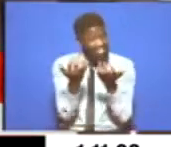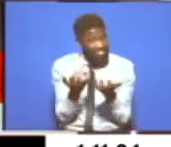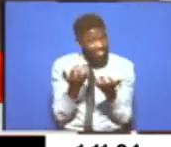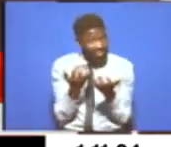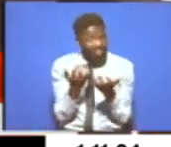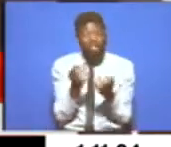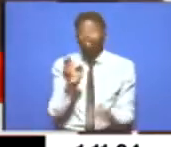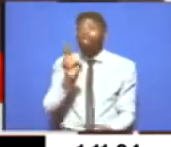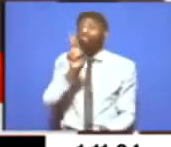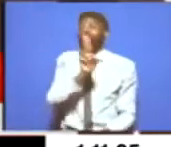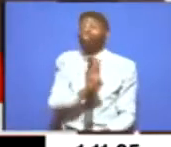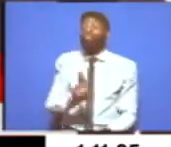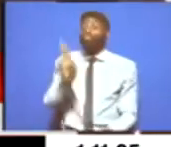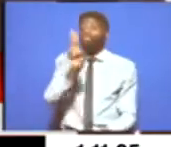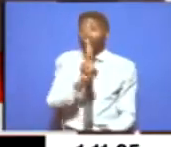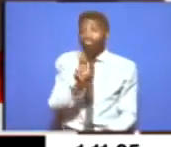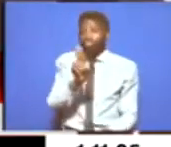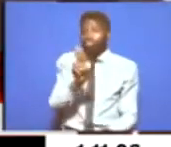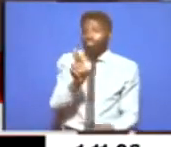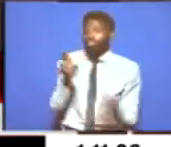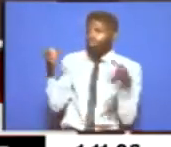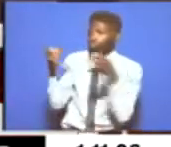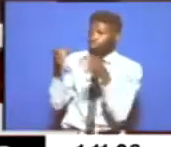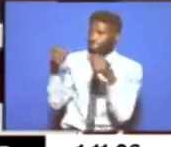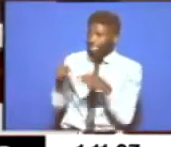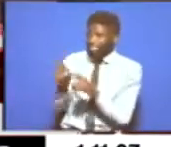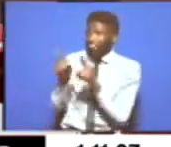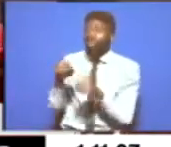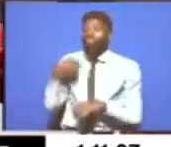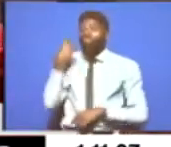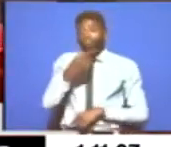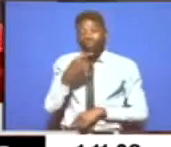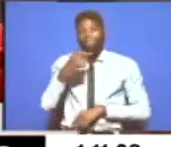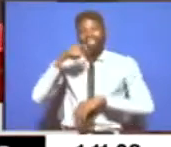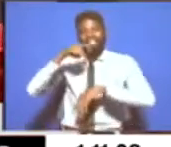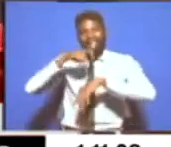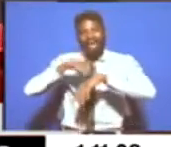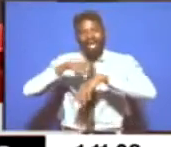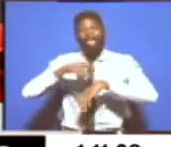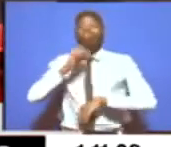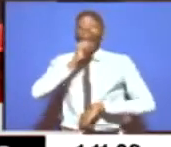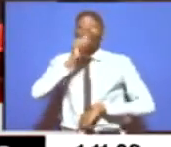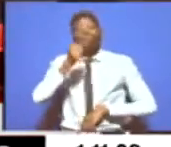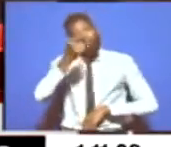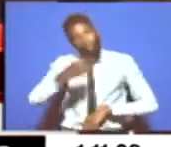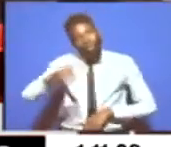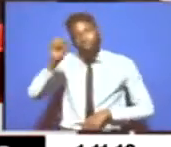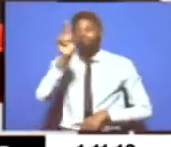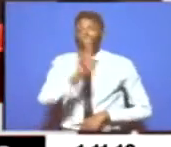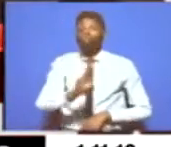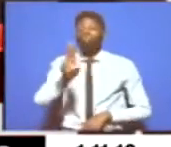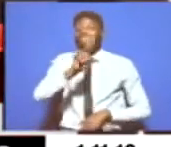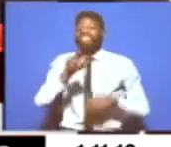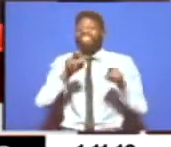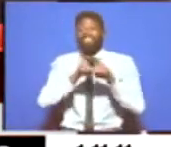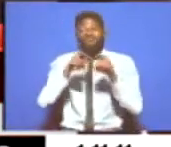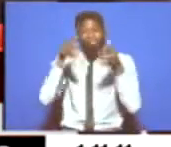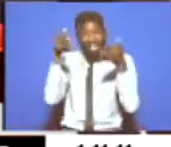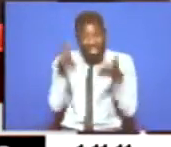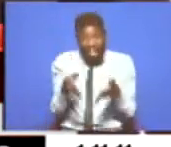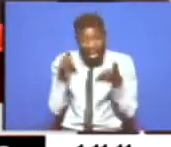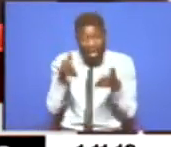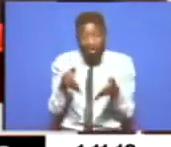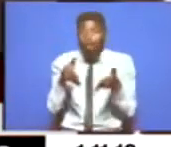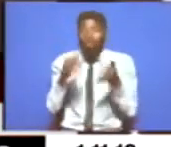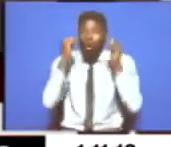itumiwe kwa wale ambao wanastahili kutumia. Na kwa sasa upungufu huu umeletwa